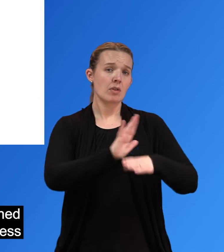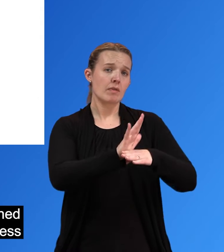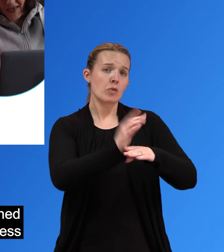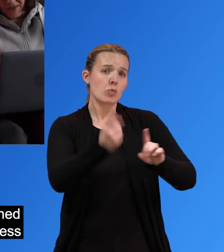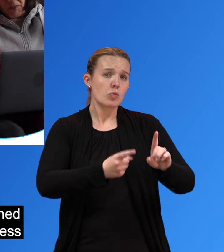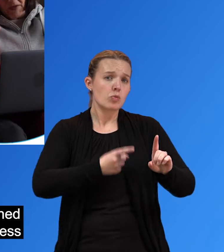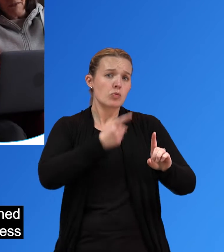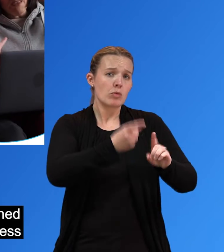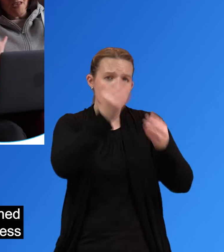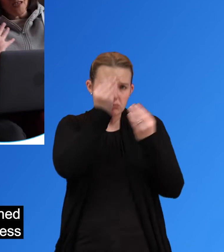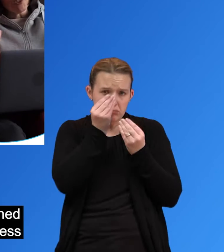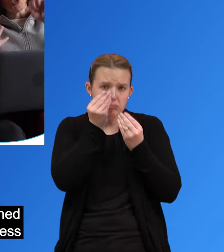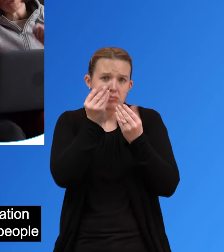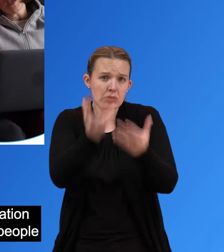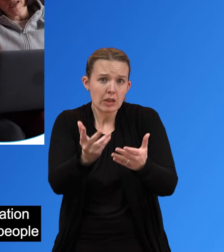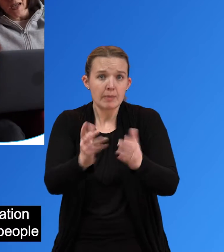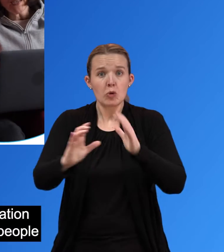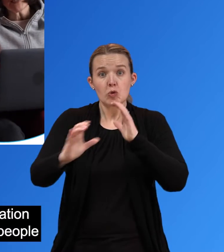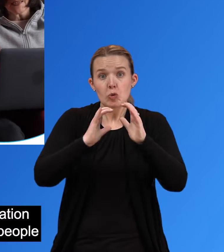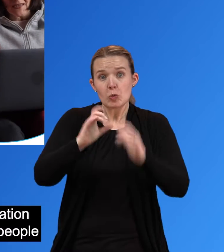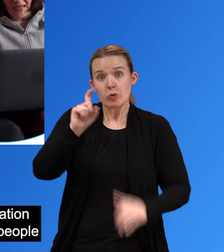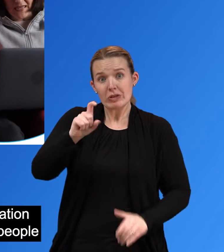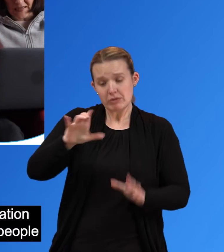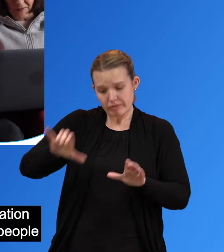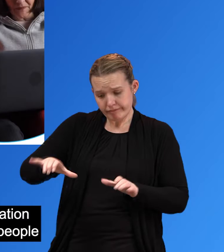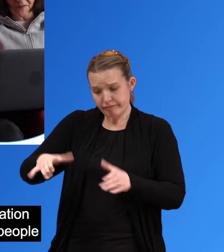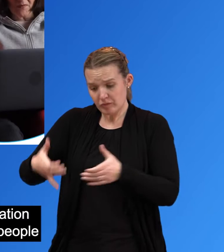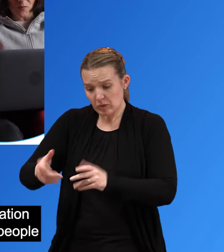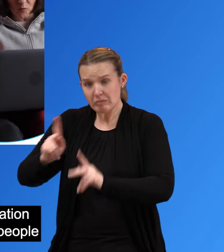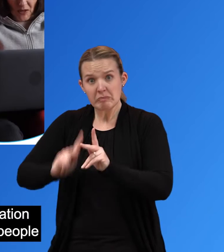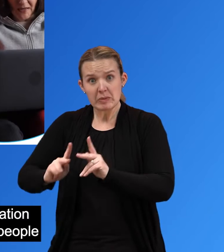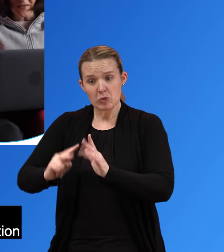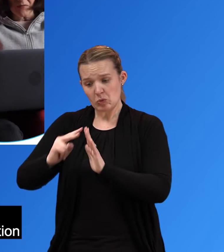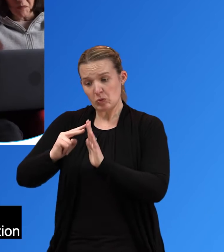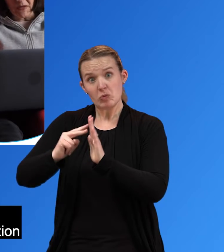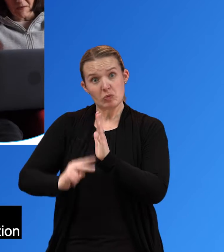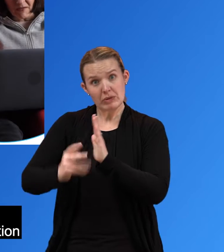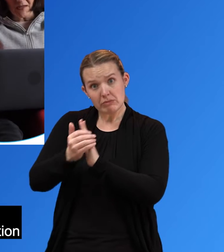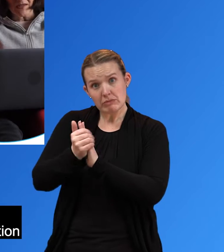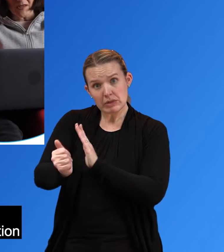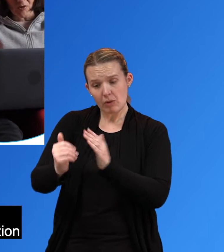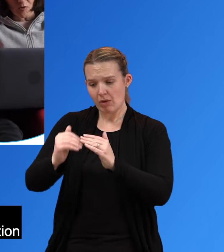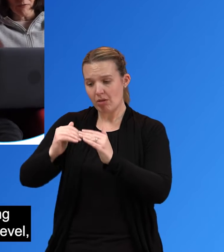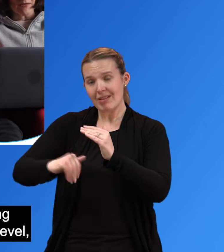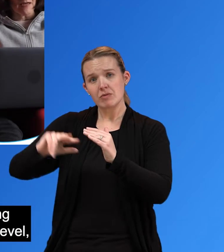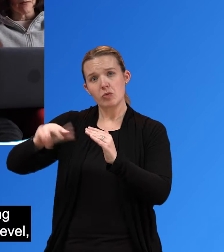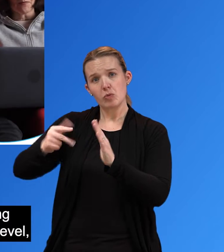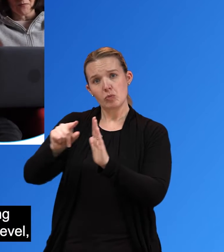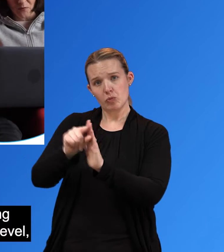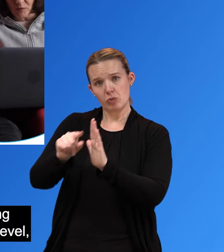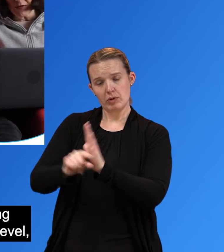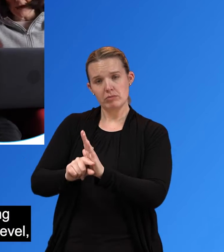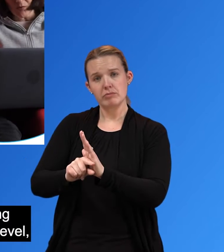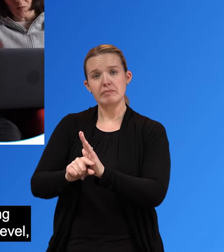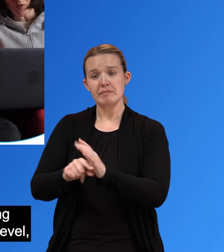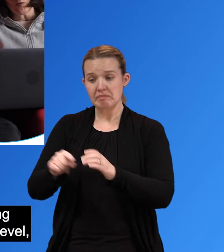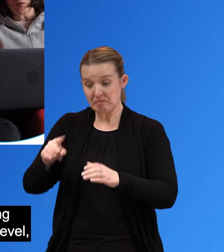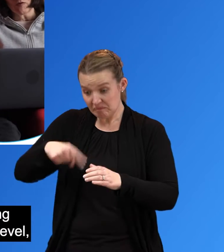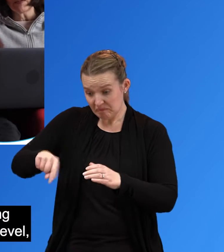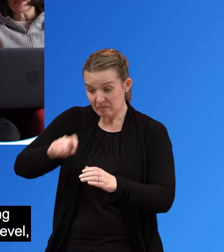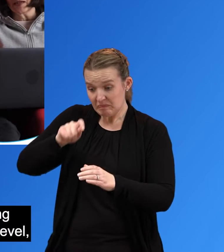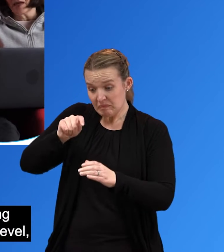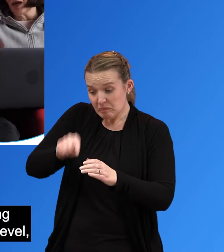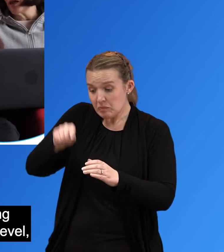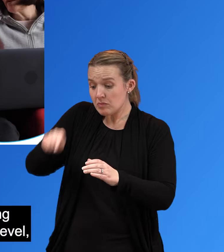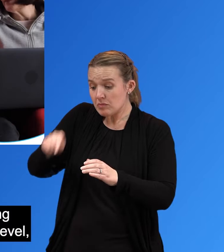This video is designed to increase awareness about the communication and literacy needs of people who read or listen to information with understanding below a third grade